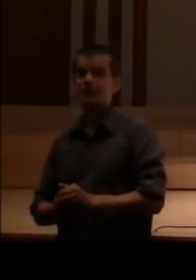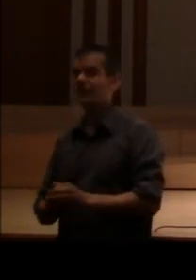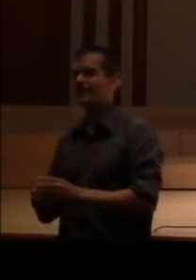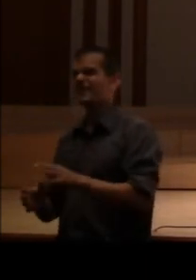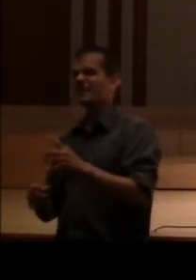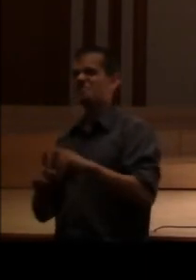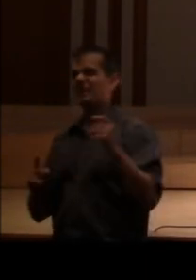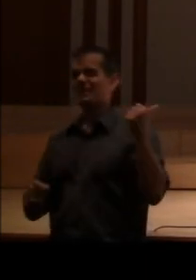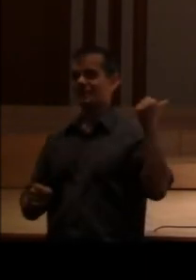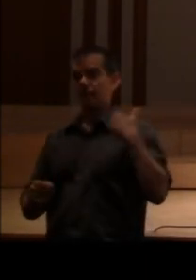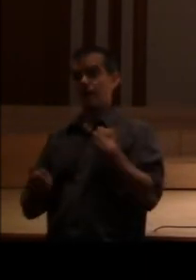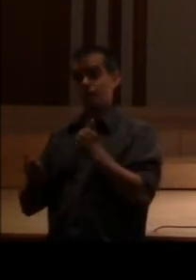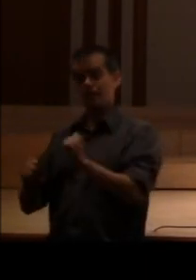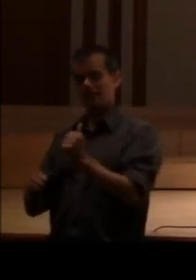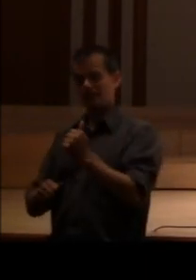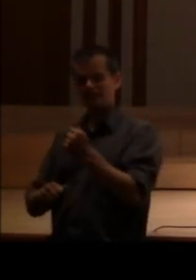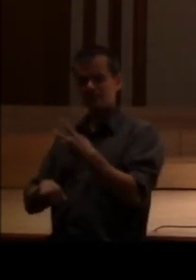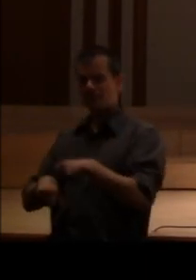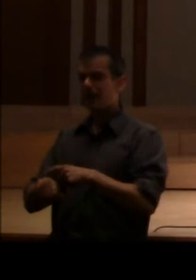exactly right.